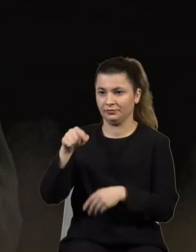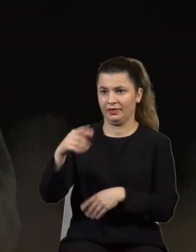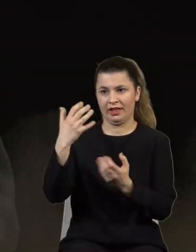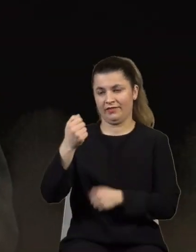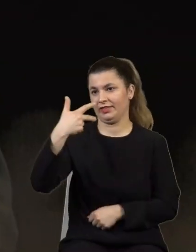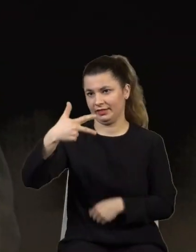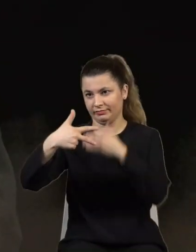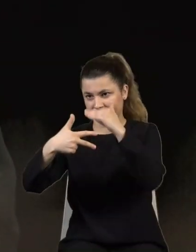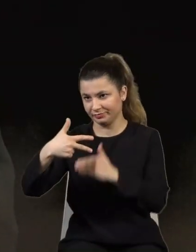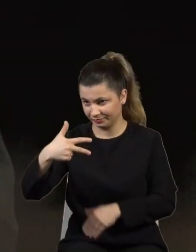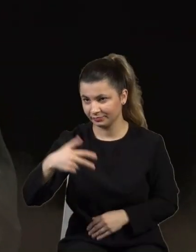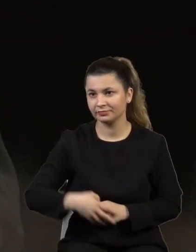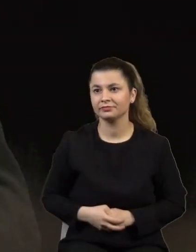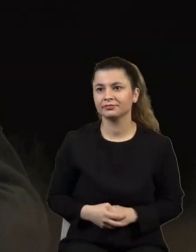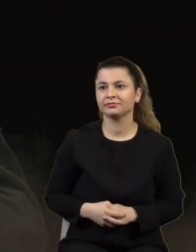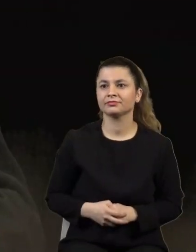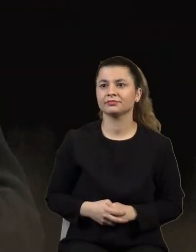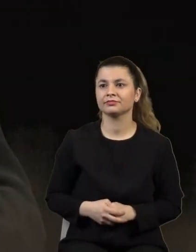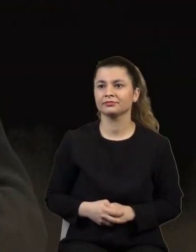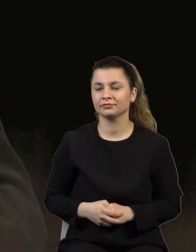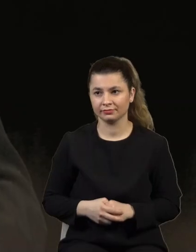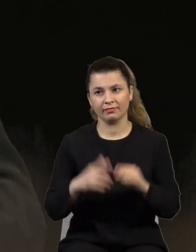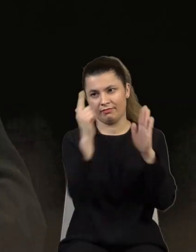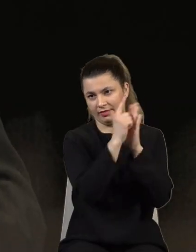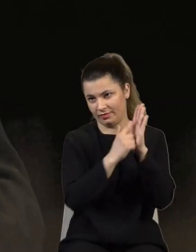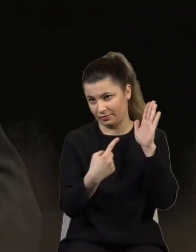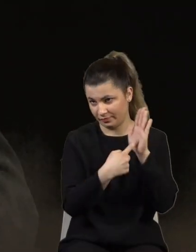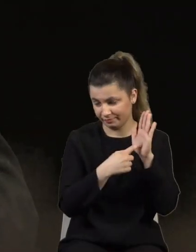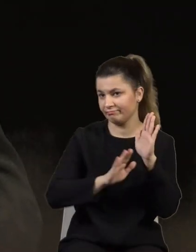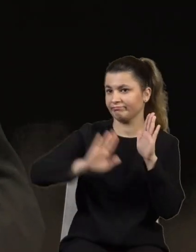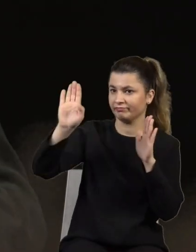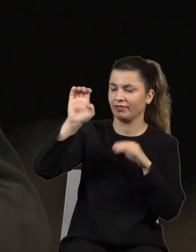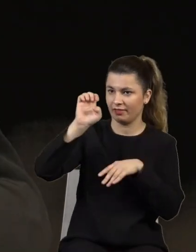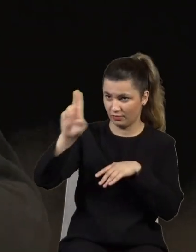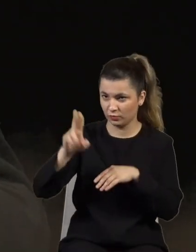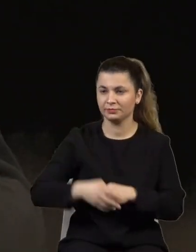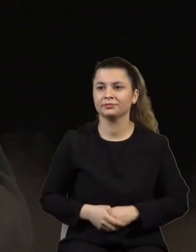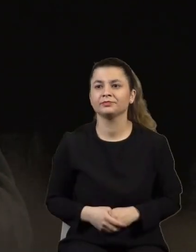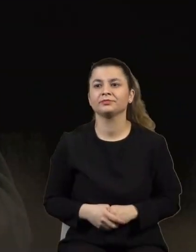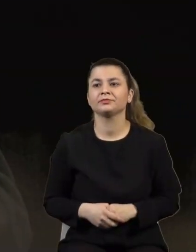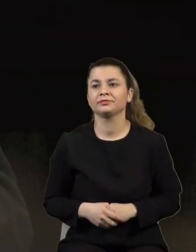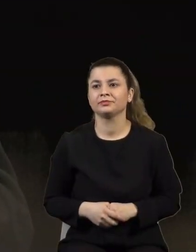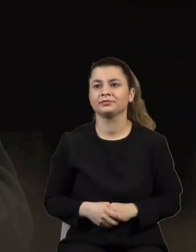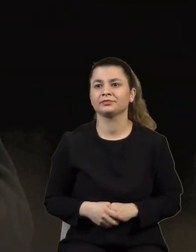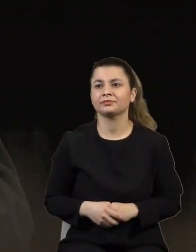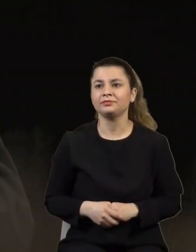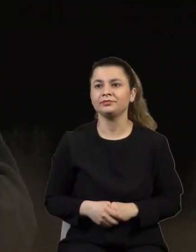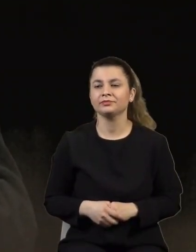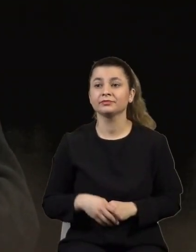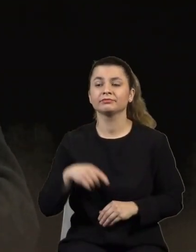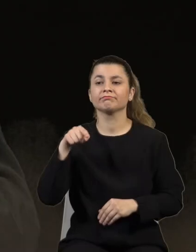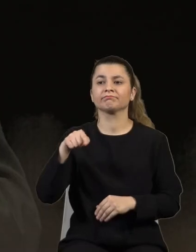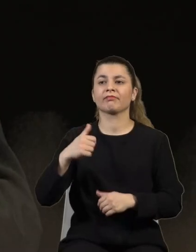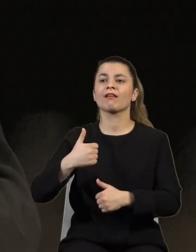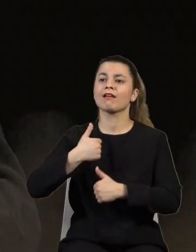regulations and legislations, and then especially the military restrictions that we face. We often